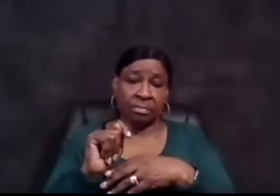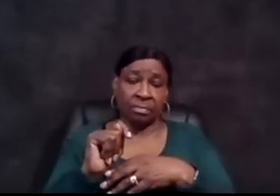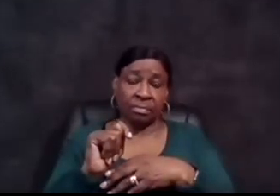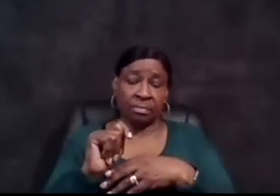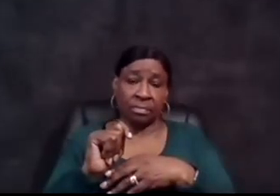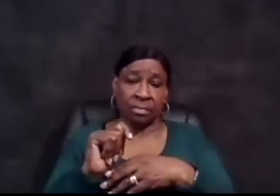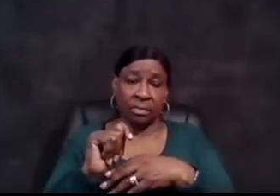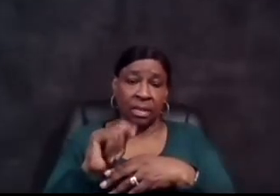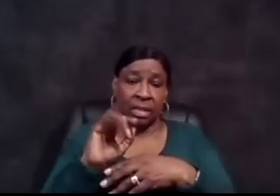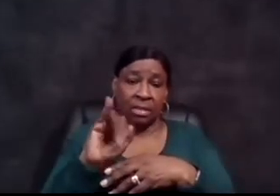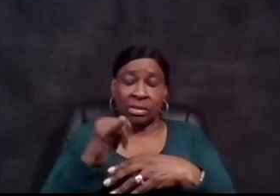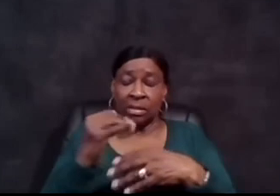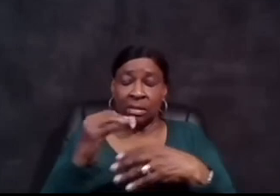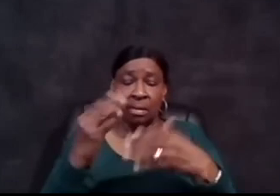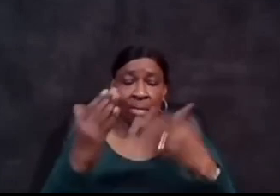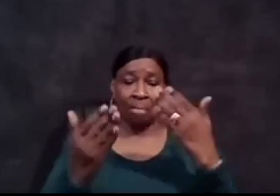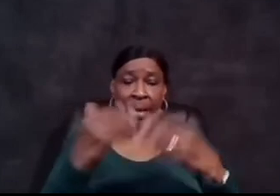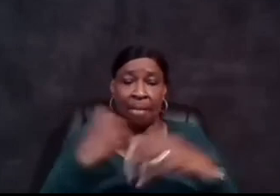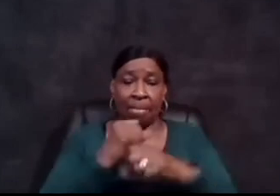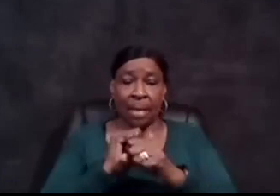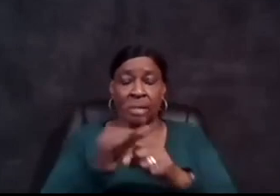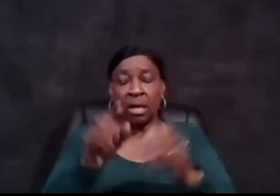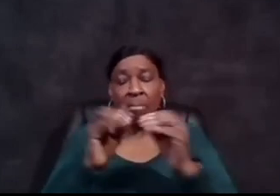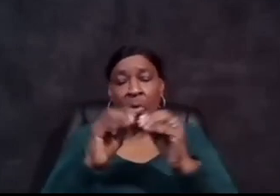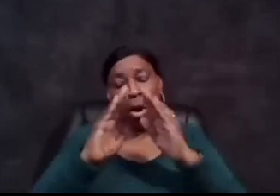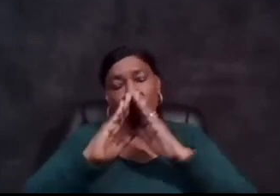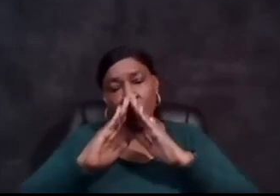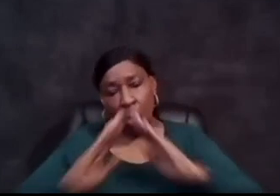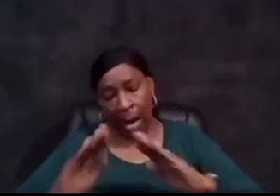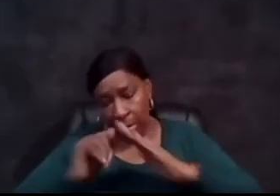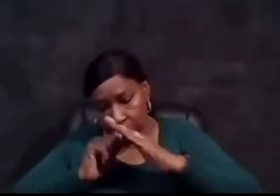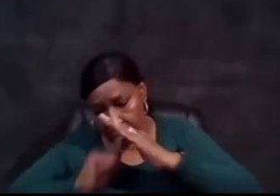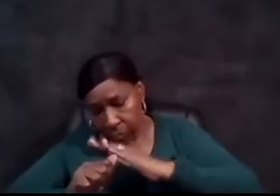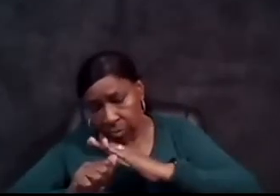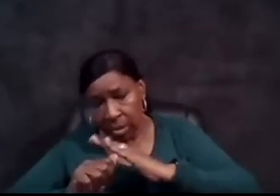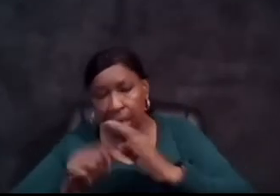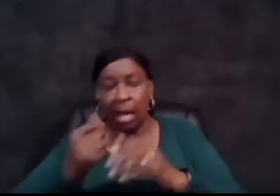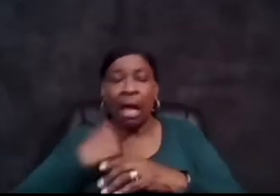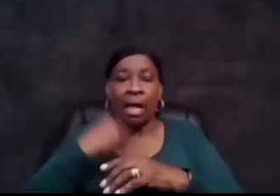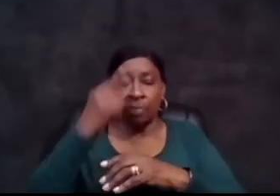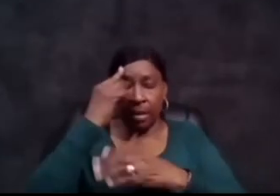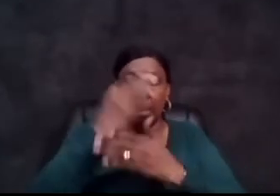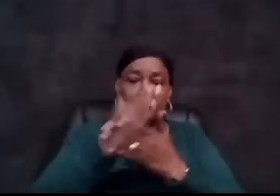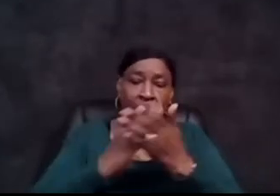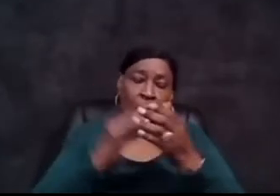It just might make it more quiet. So I think that part of also trying to